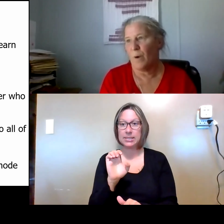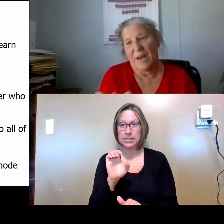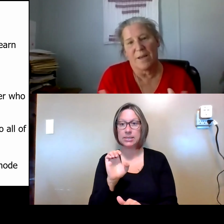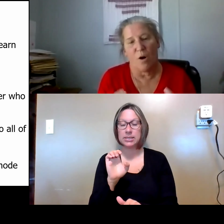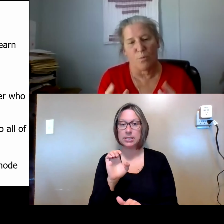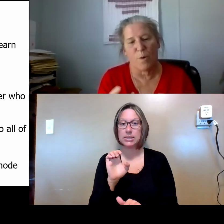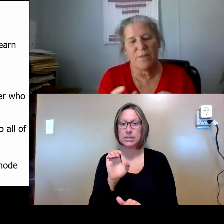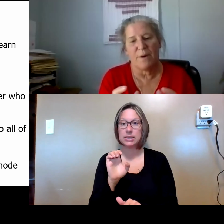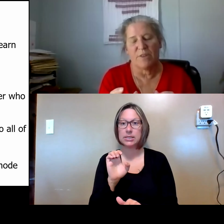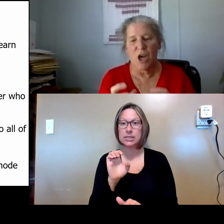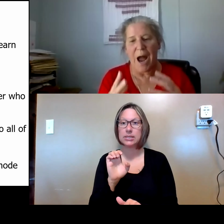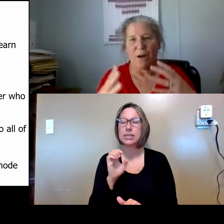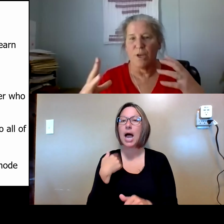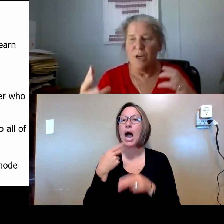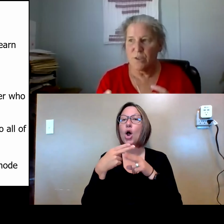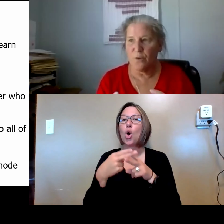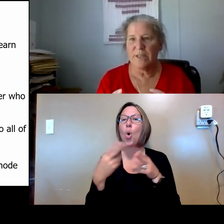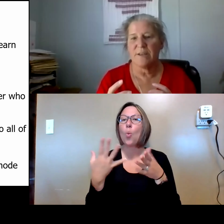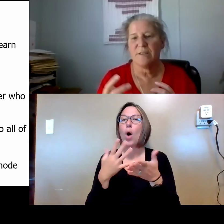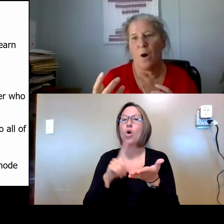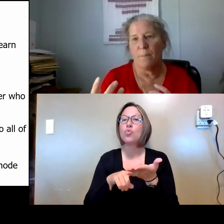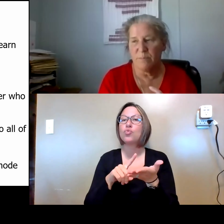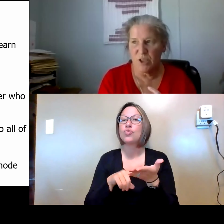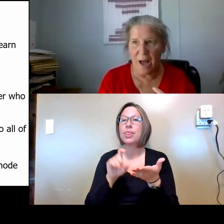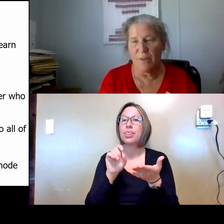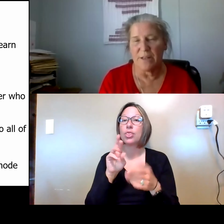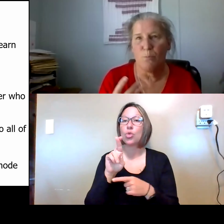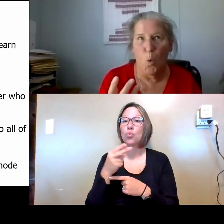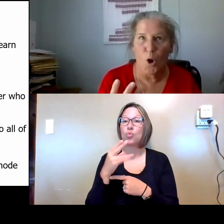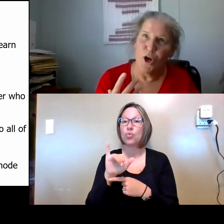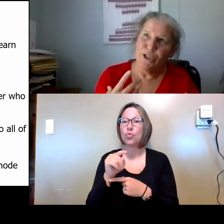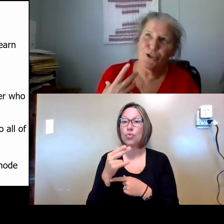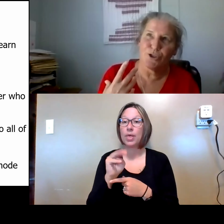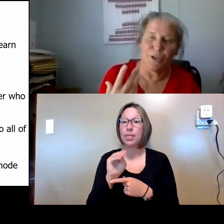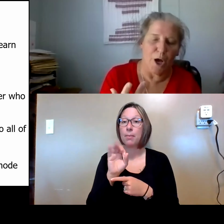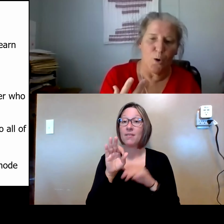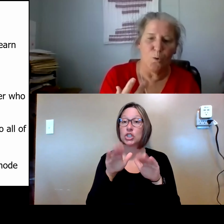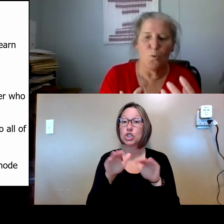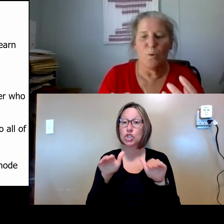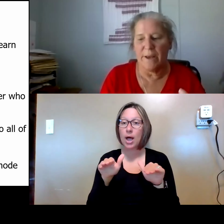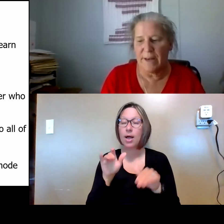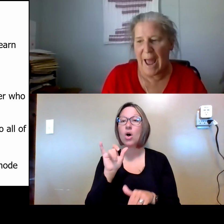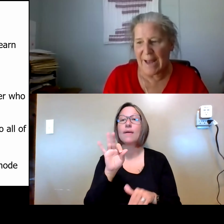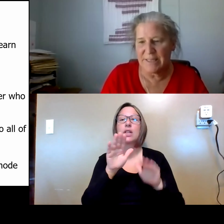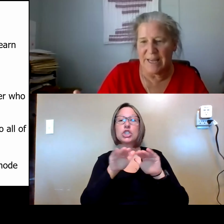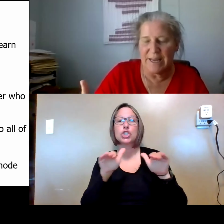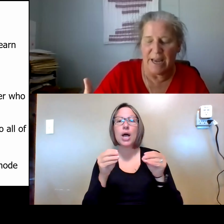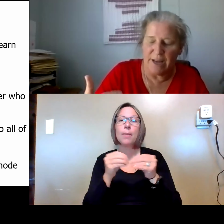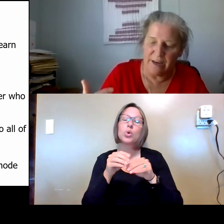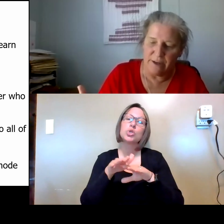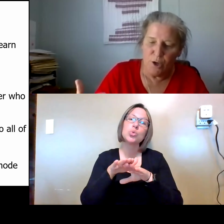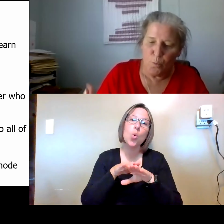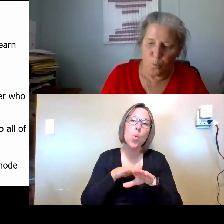keep what I call the rhythm of the child. So if it's a child that's more slow in